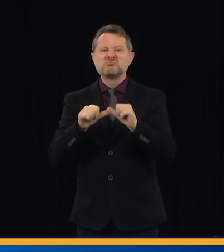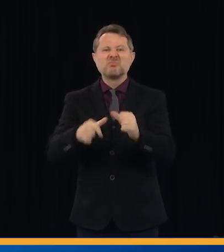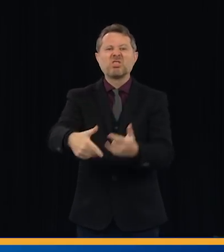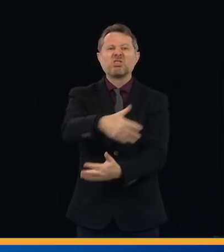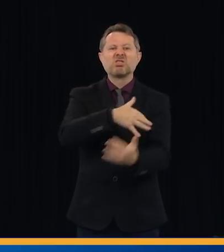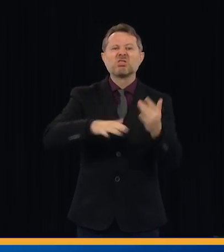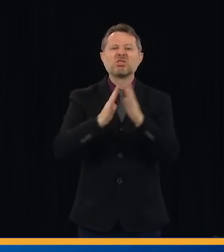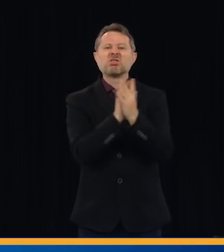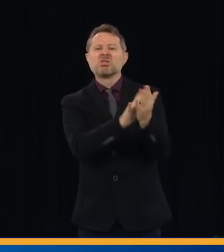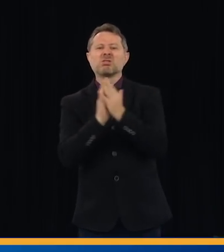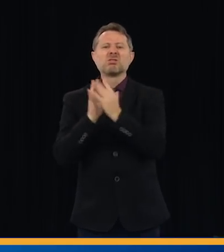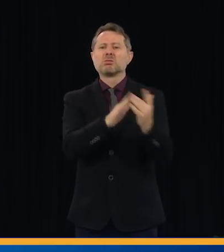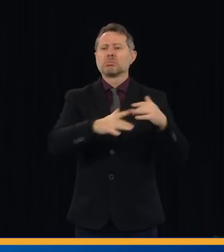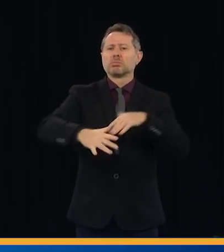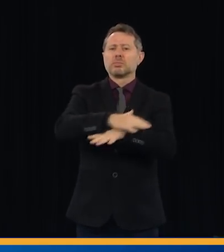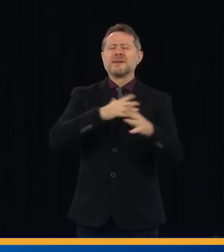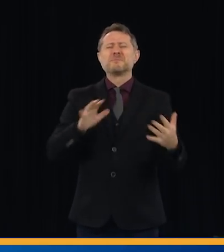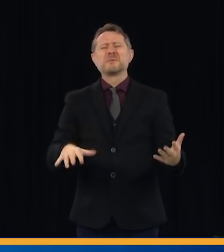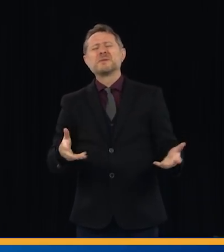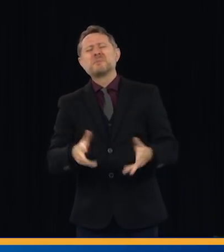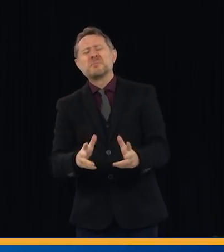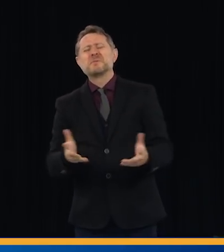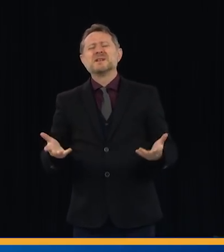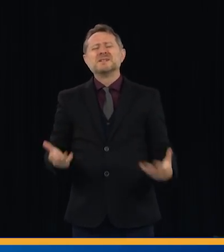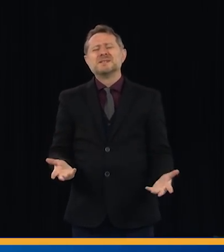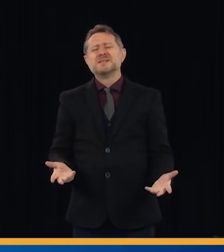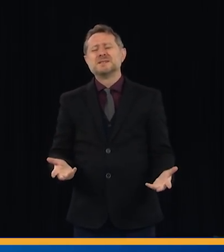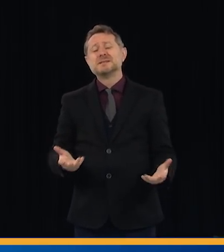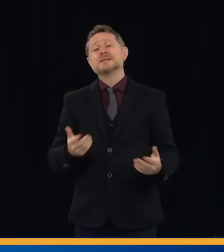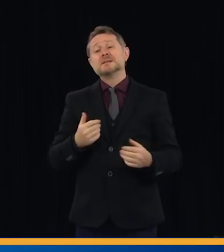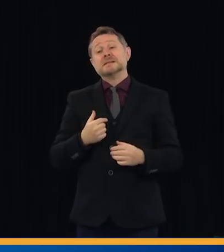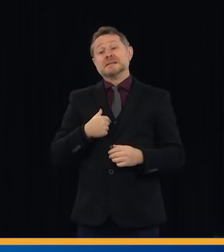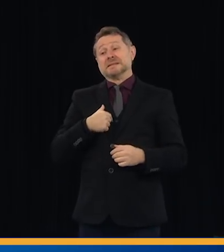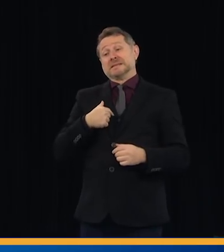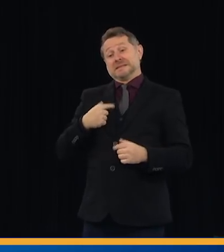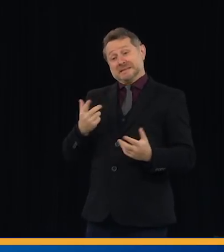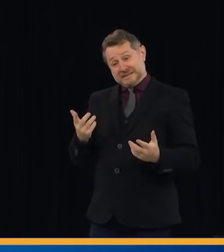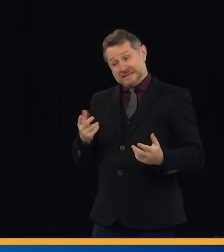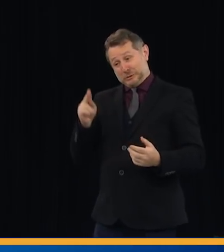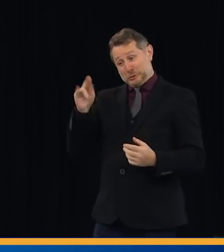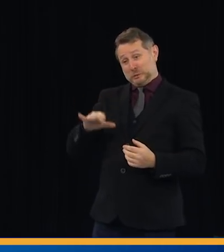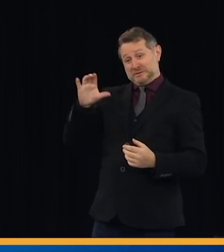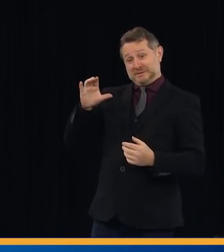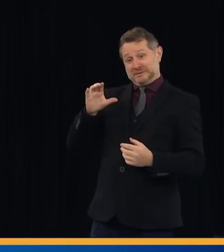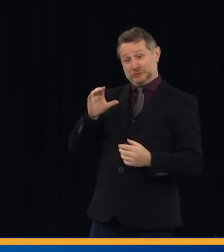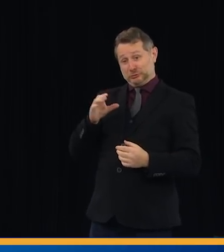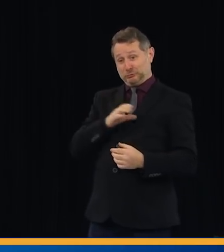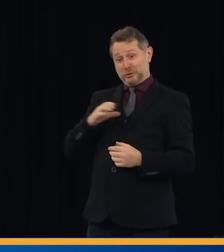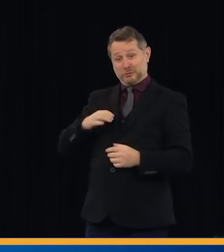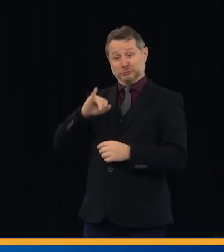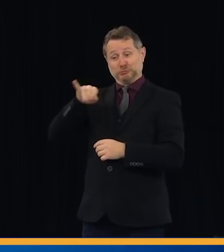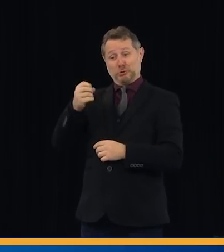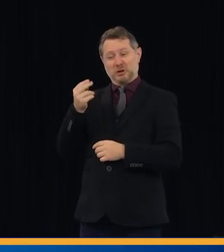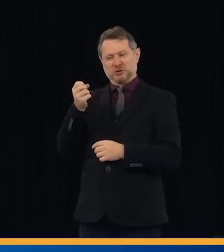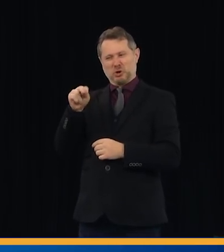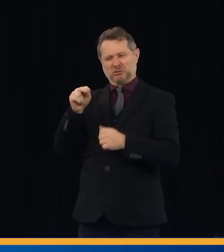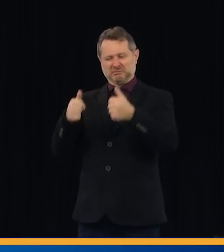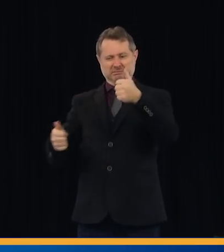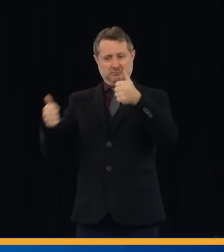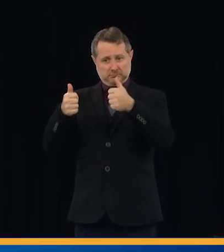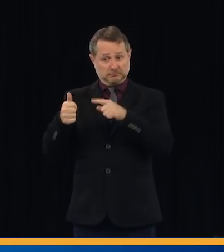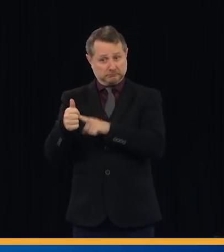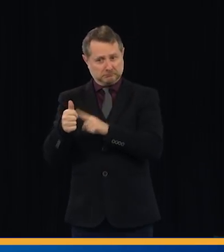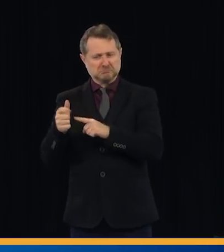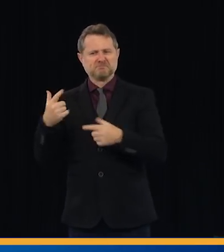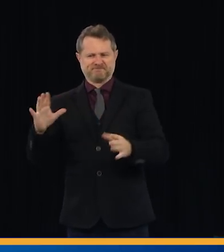in compliance. Speaker Johnson has made this point and I believe he's right.